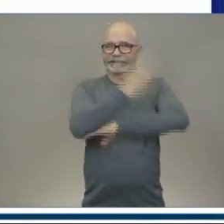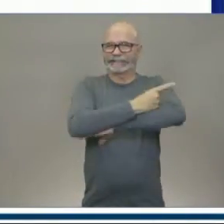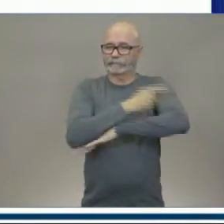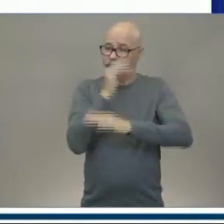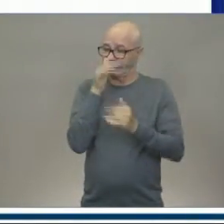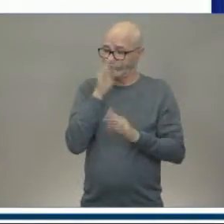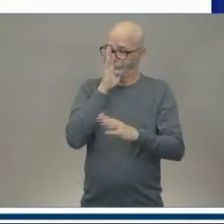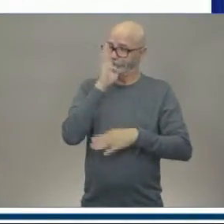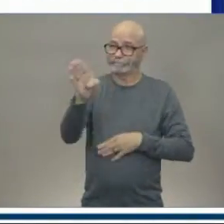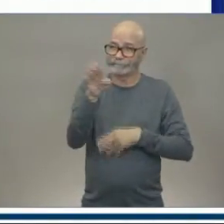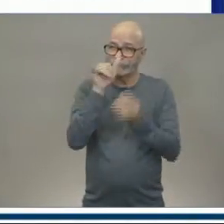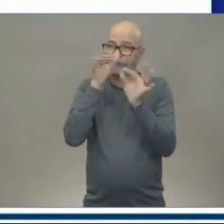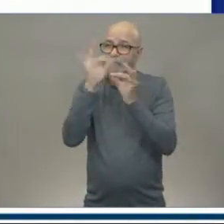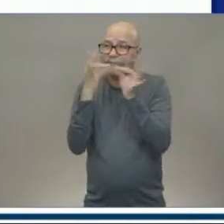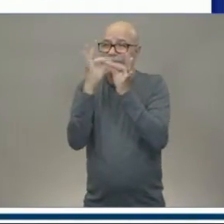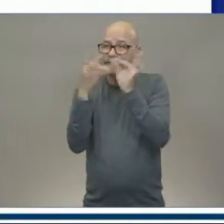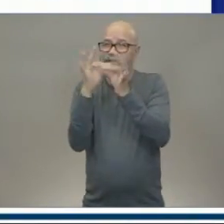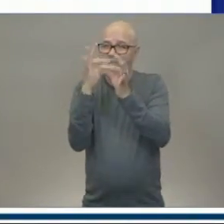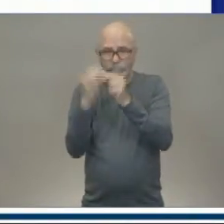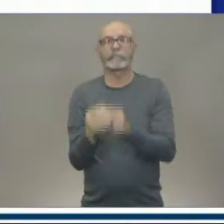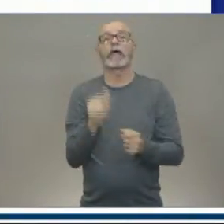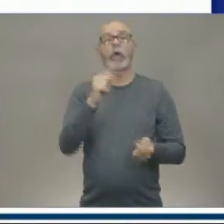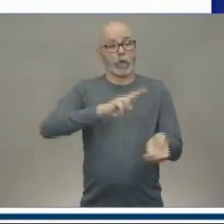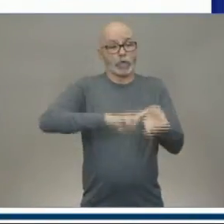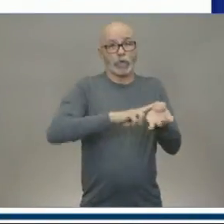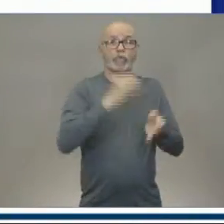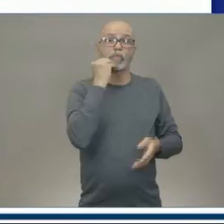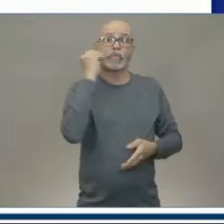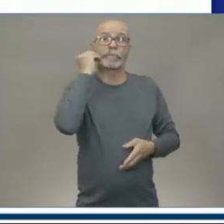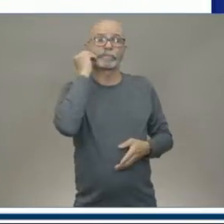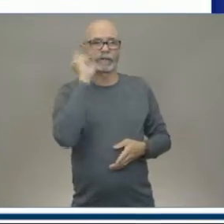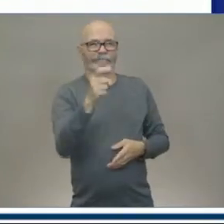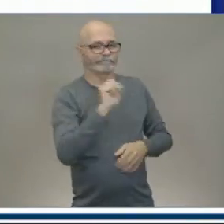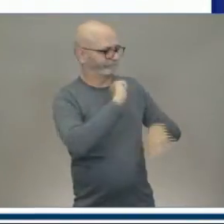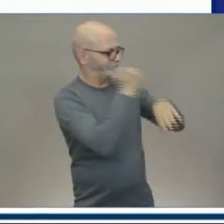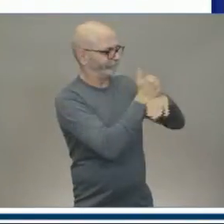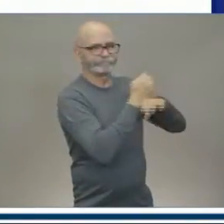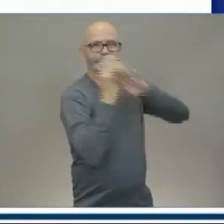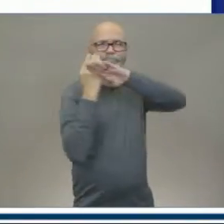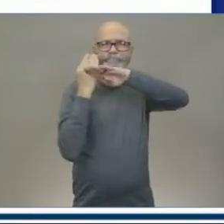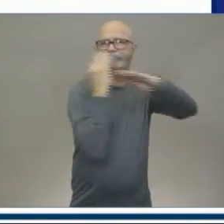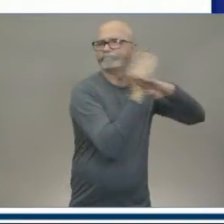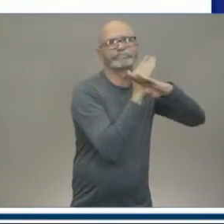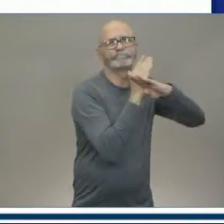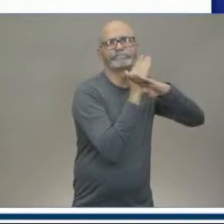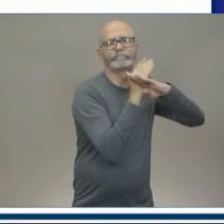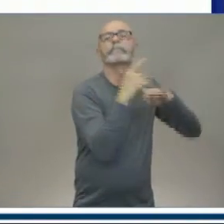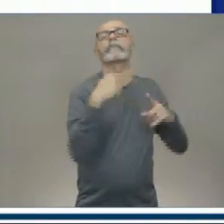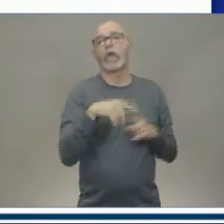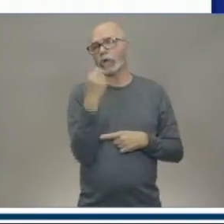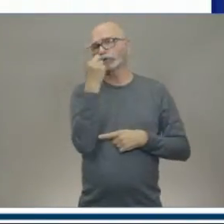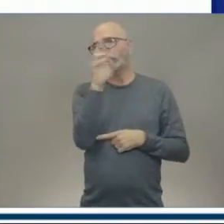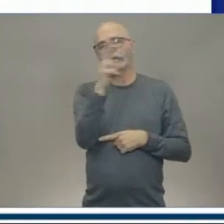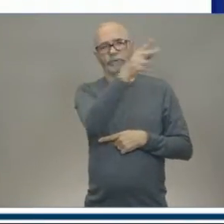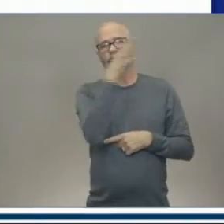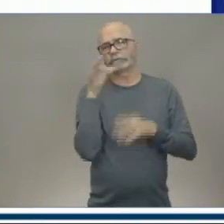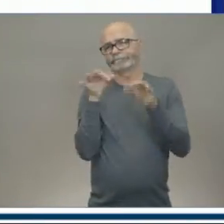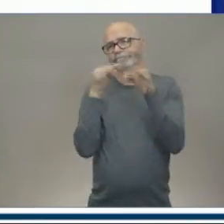care to protect our most vulnerable. And Dr. Strang will provide specific details in a moment. But before